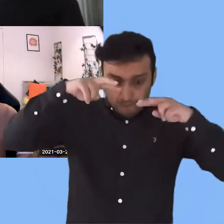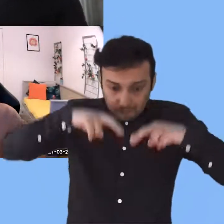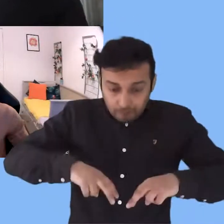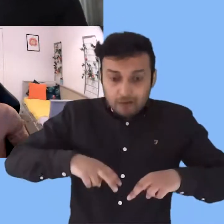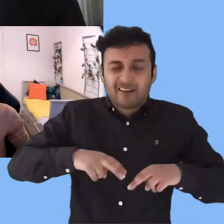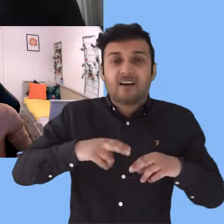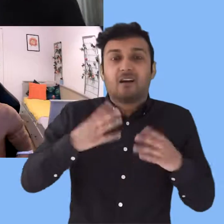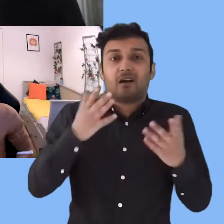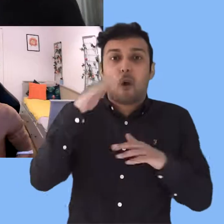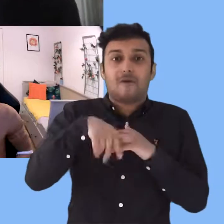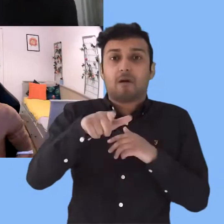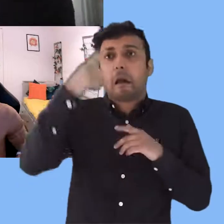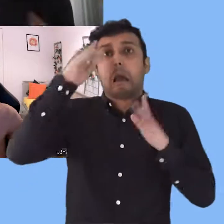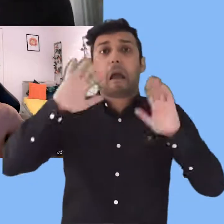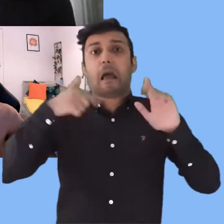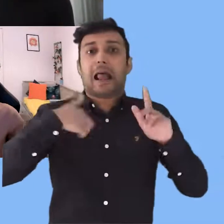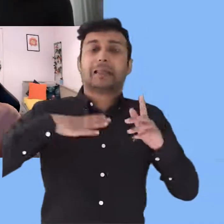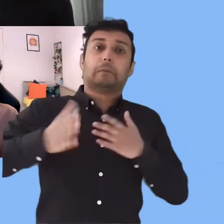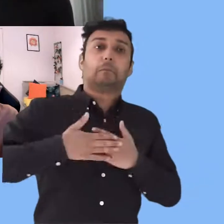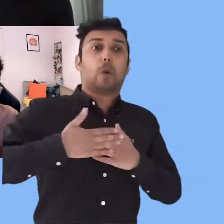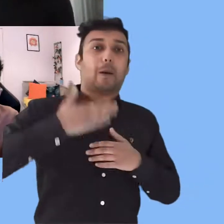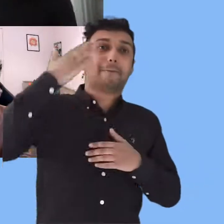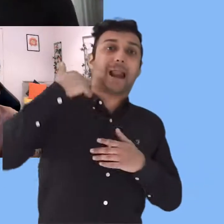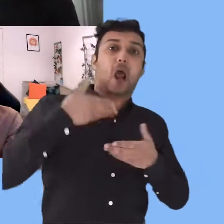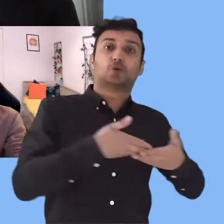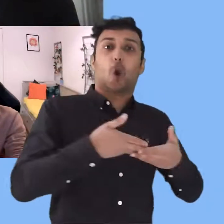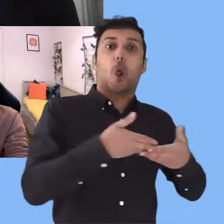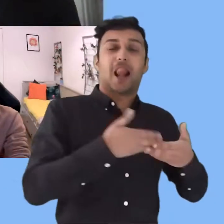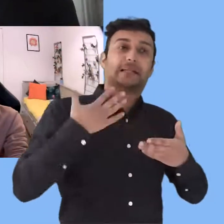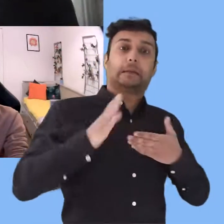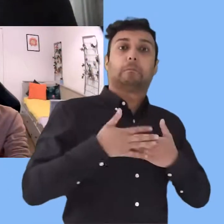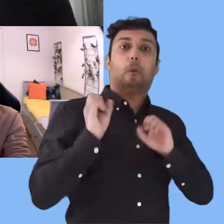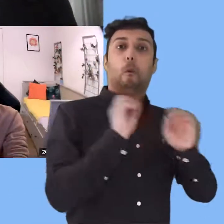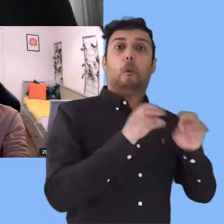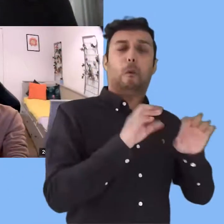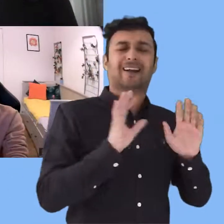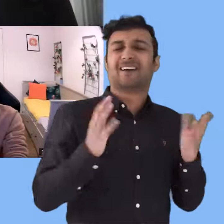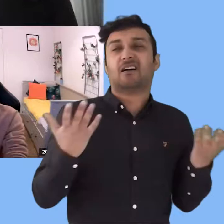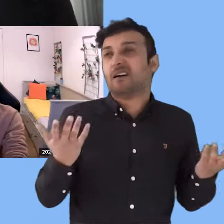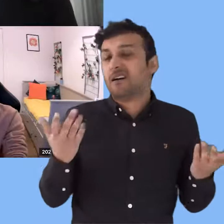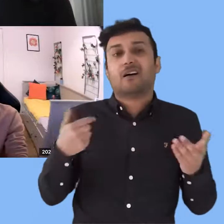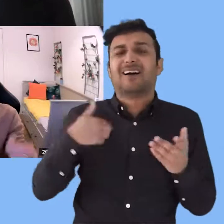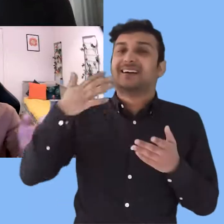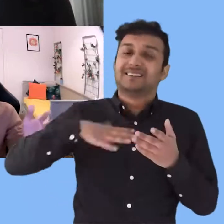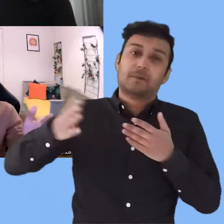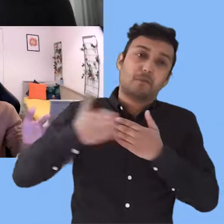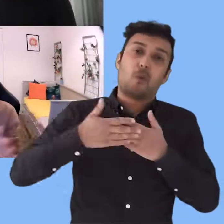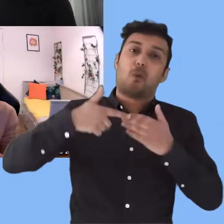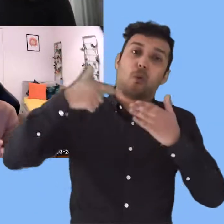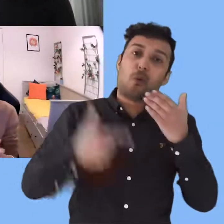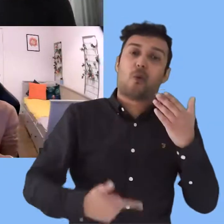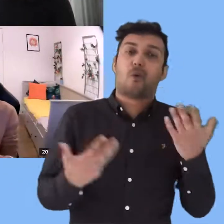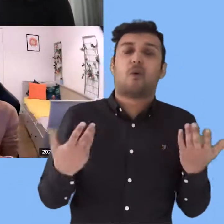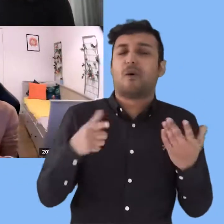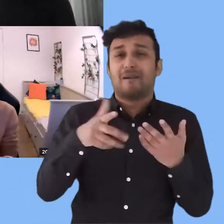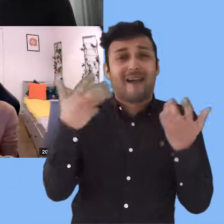do we do that, Shaddai? How do we do that deep dive? Yeah, it's a really good point. You know, and I said in my presentation that it's not a tick